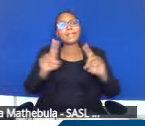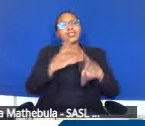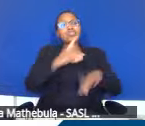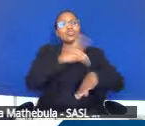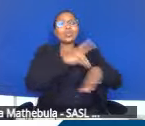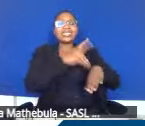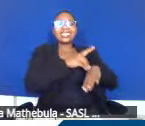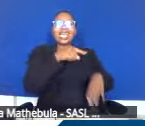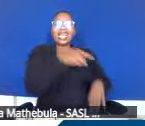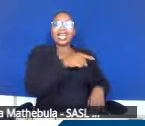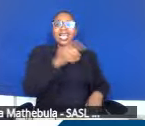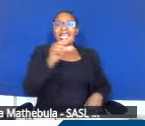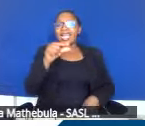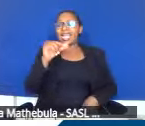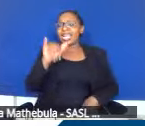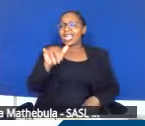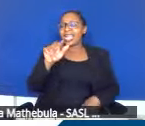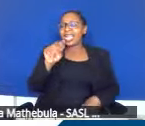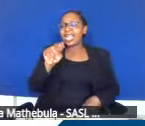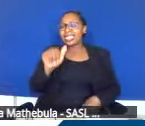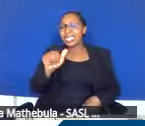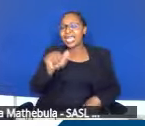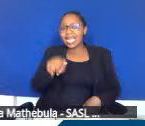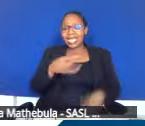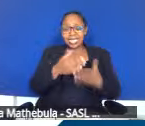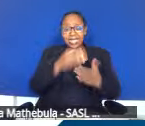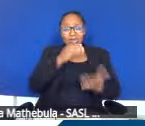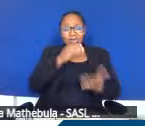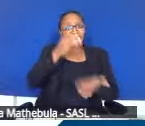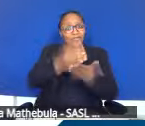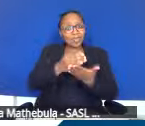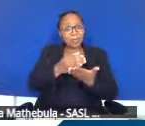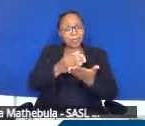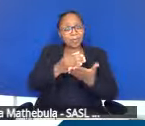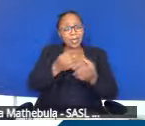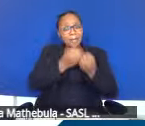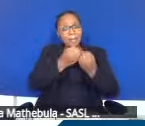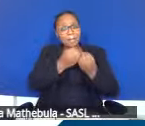confirm multiple sclerosis